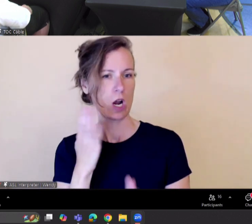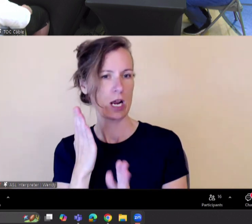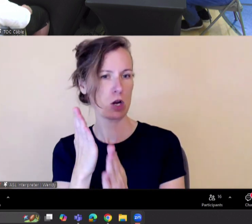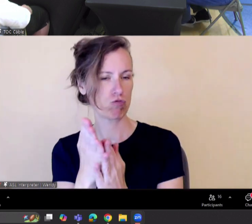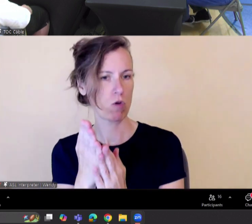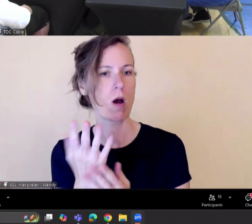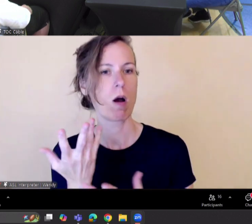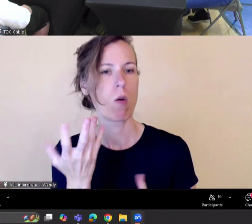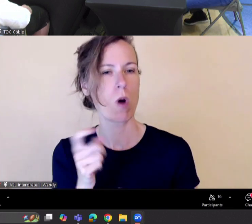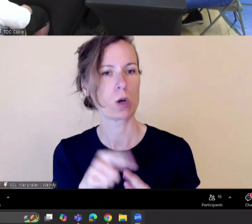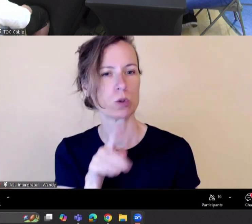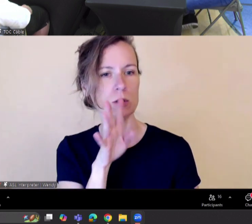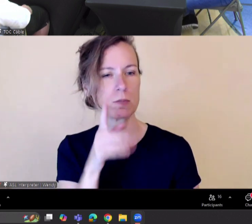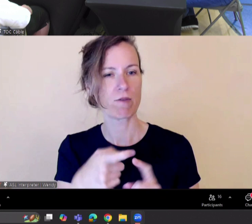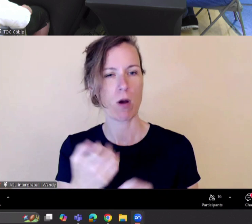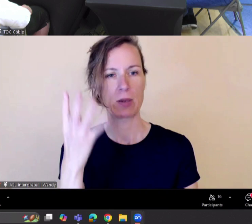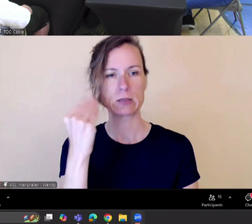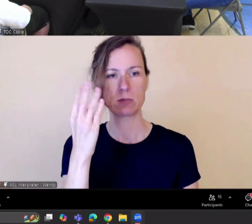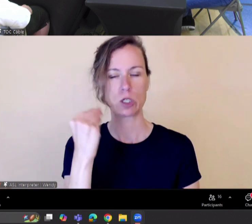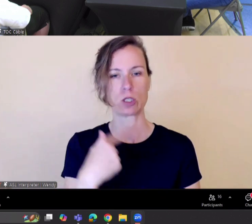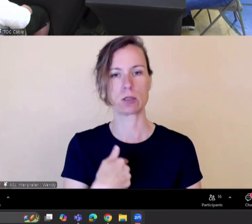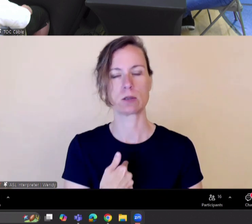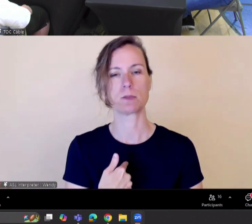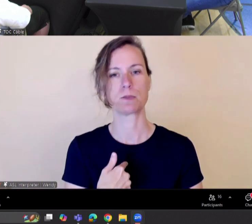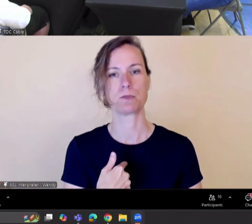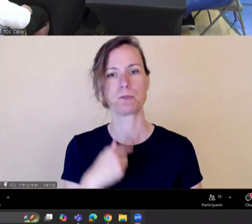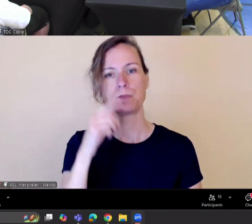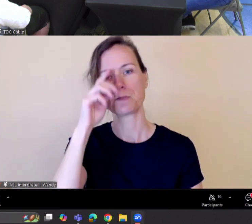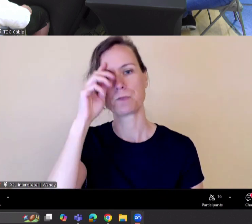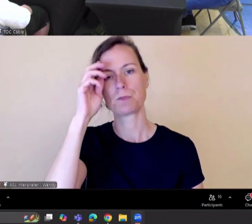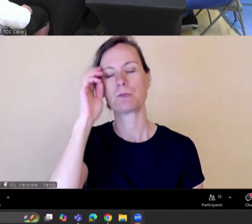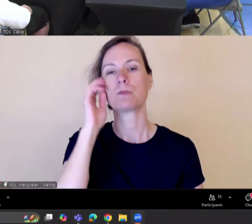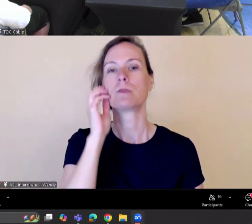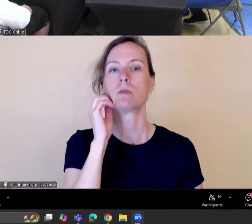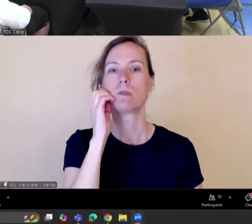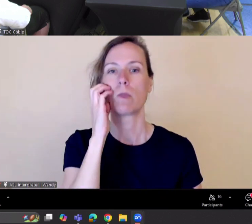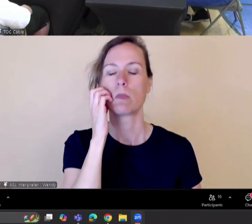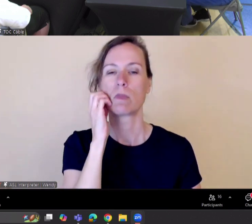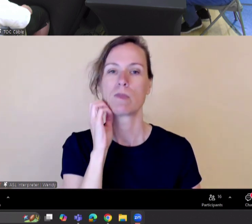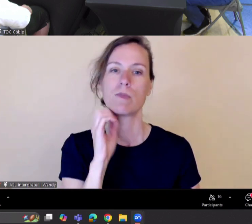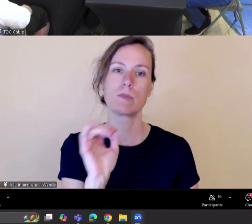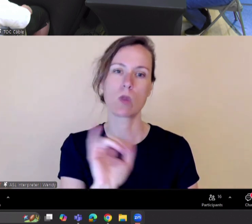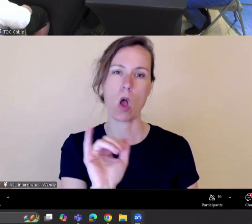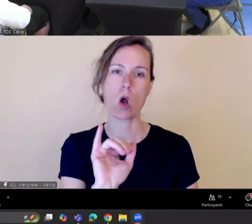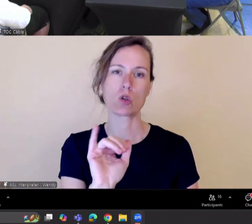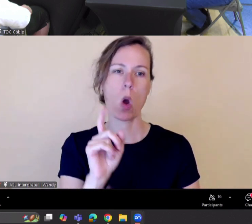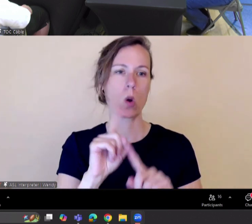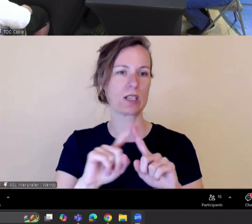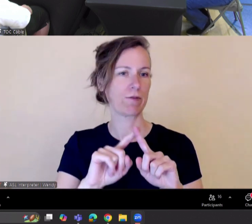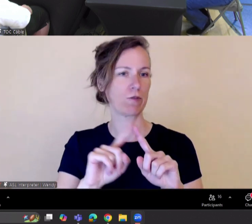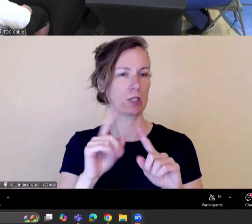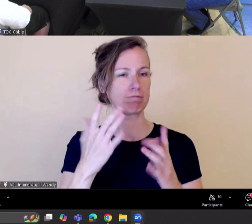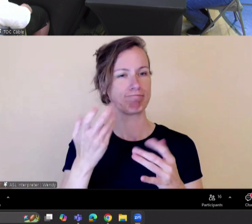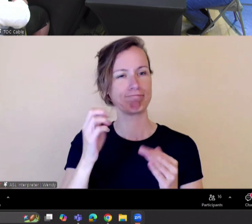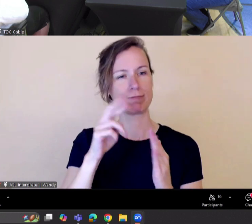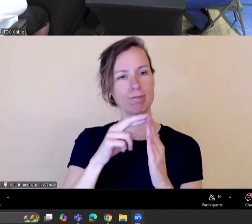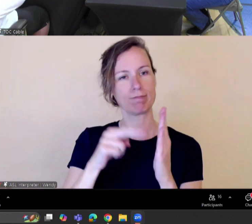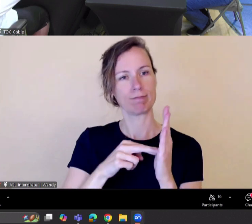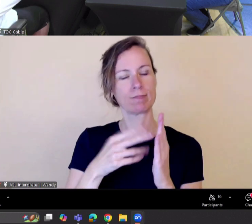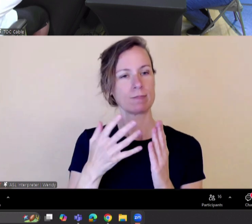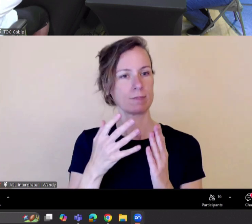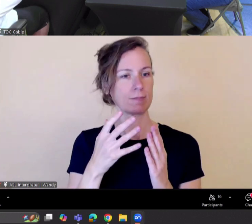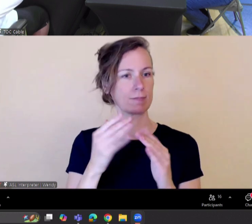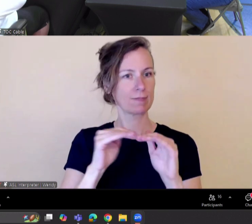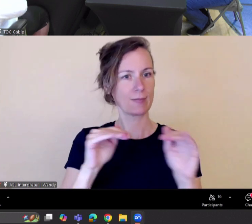speak from the experience and also talk about the parameters that can be set. So automated